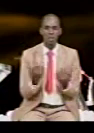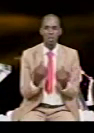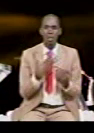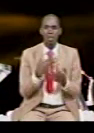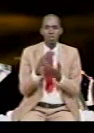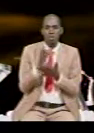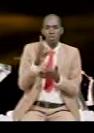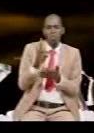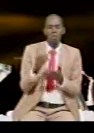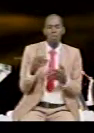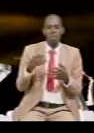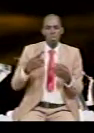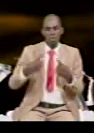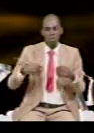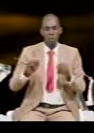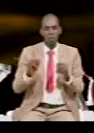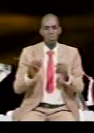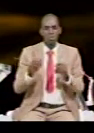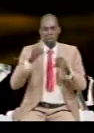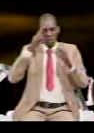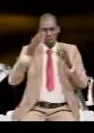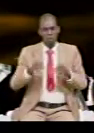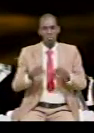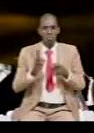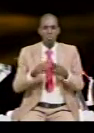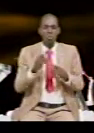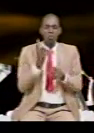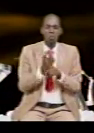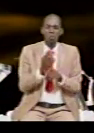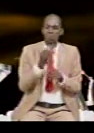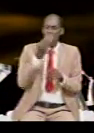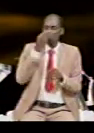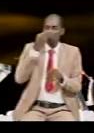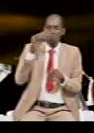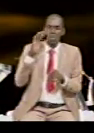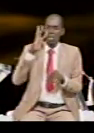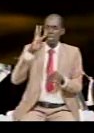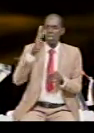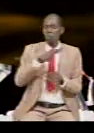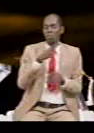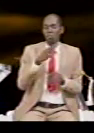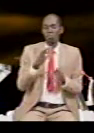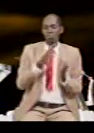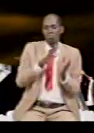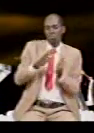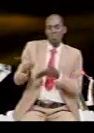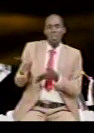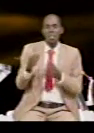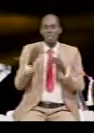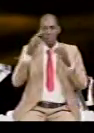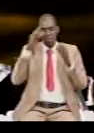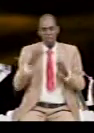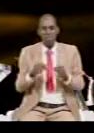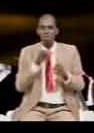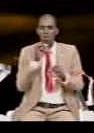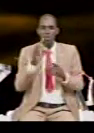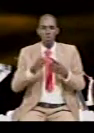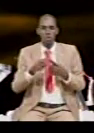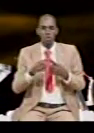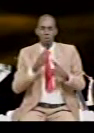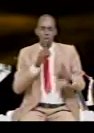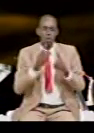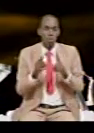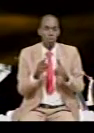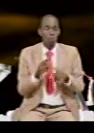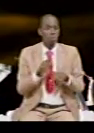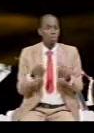to overlook, bypass the priest, preacher, the prophet, they decide not to talk. He says he will talk.